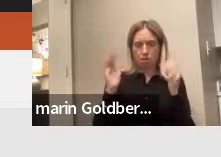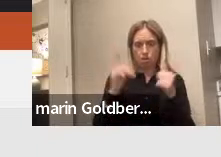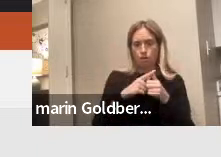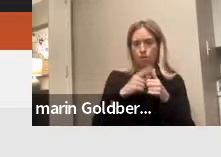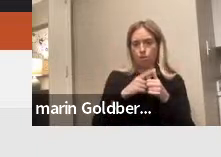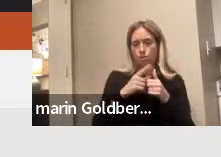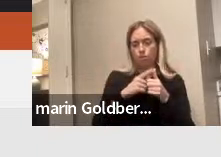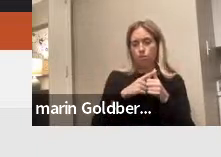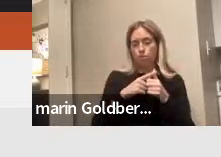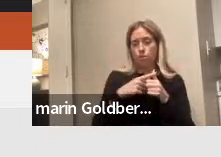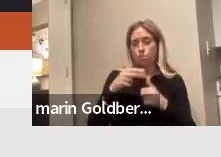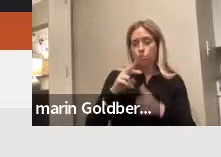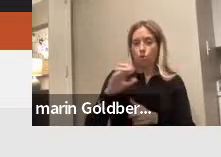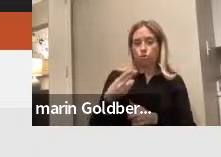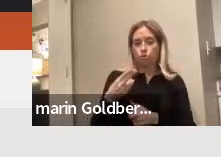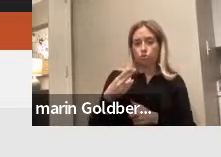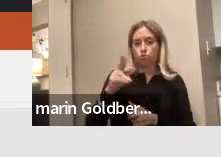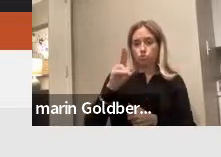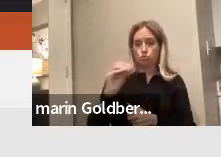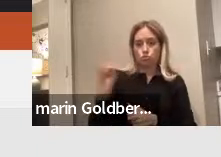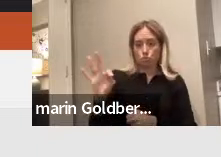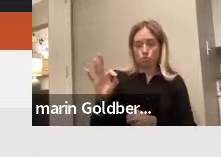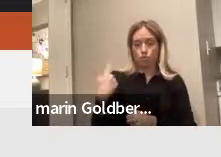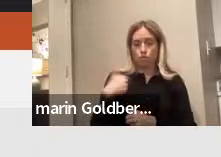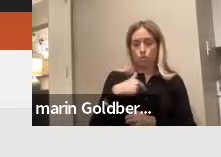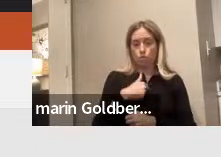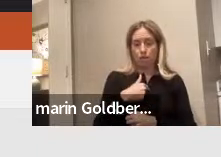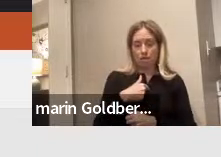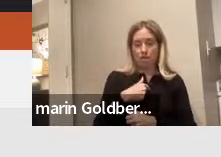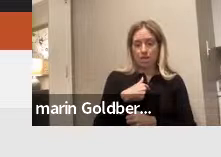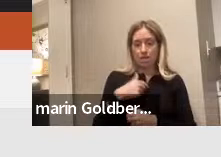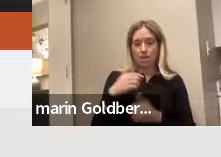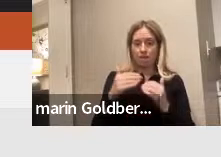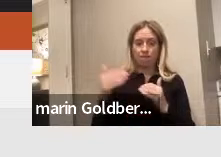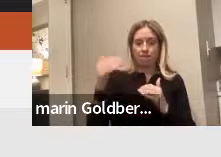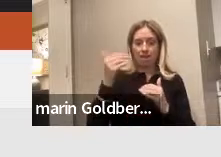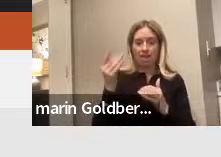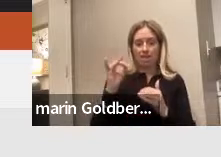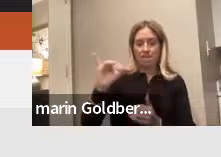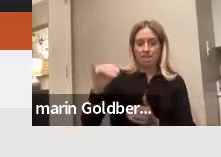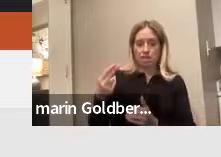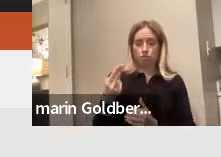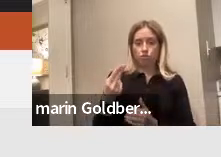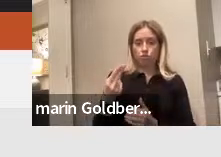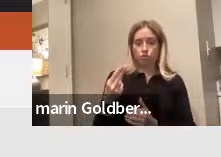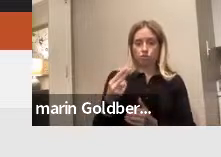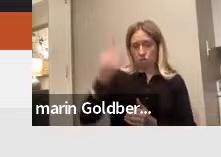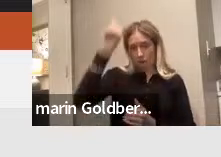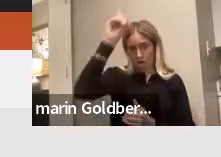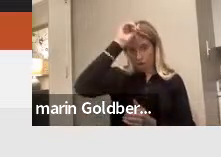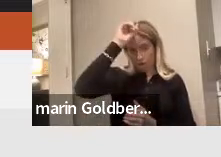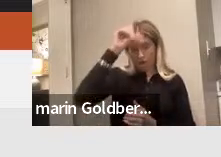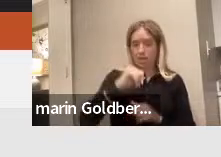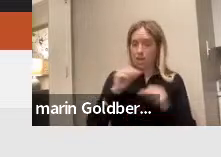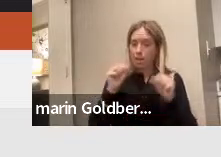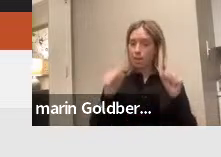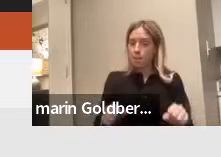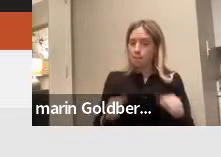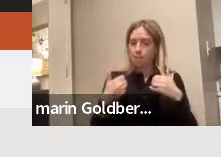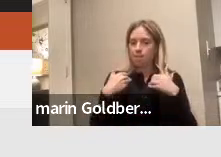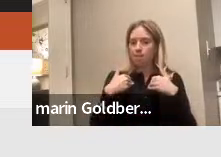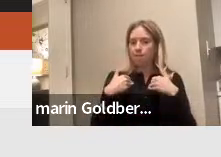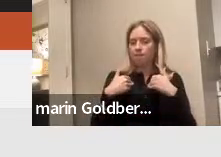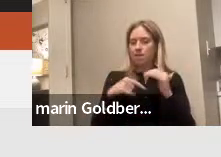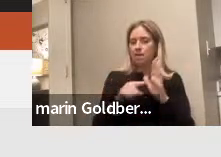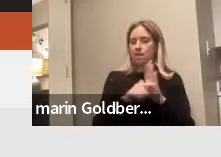original porch roof. So we advance that an 18-inch increase in height is not capable of having an